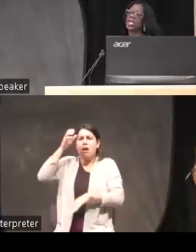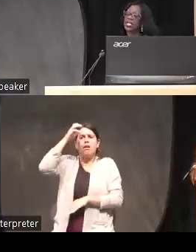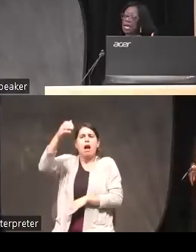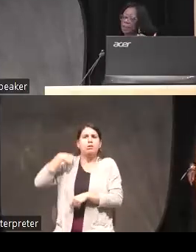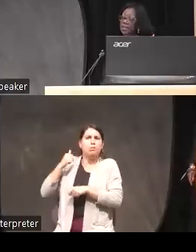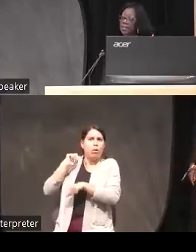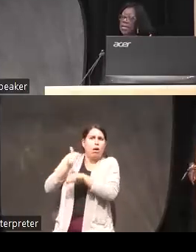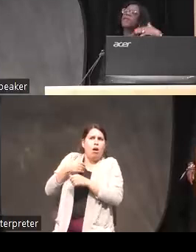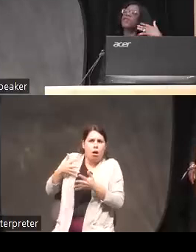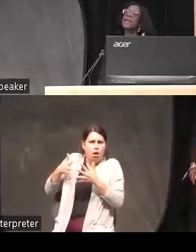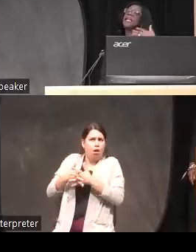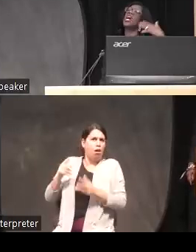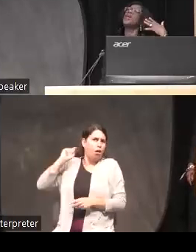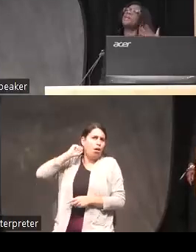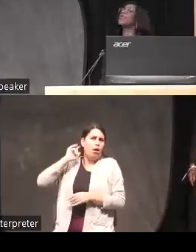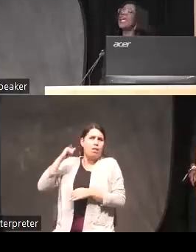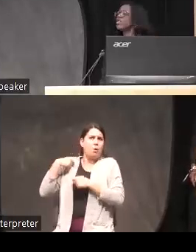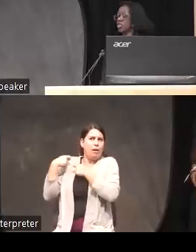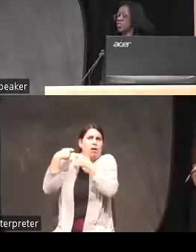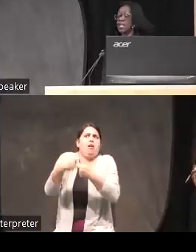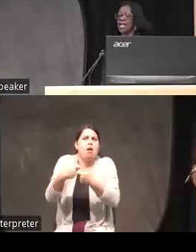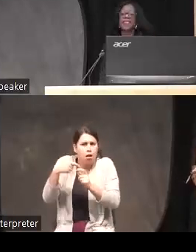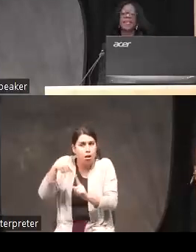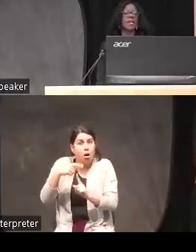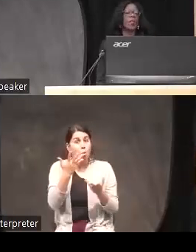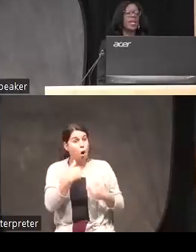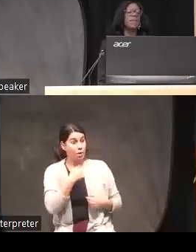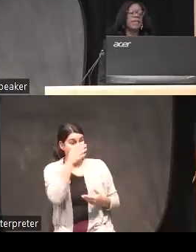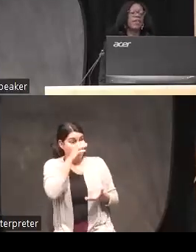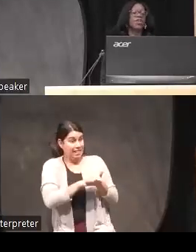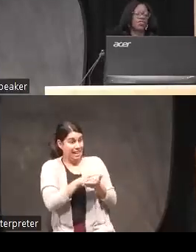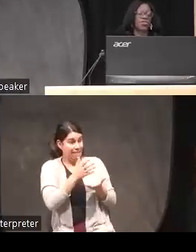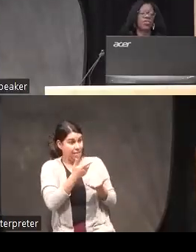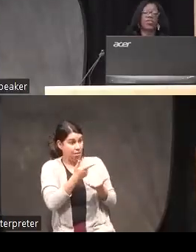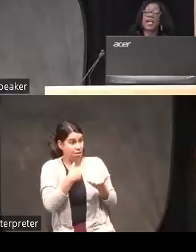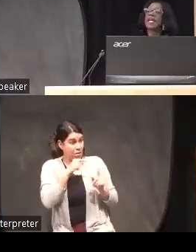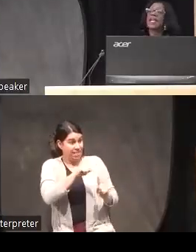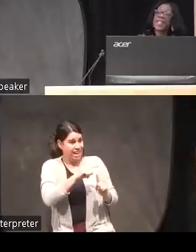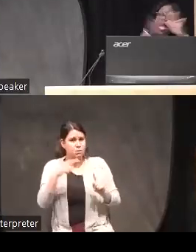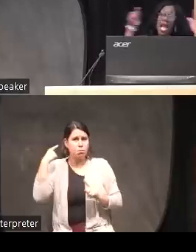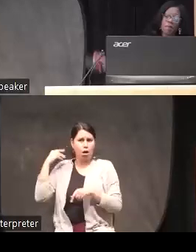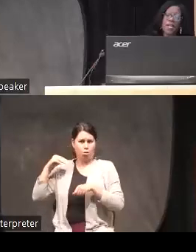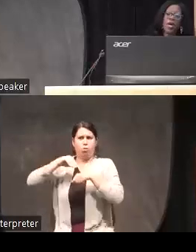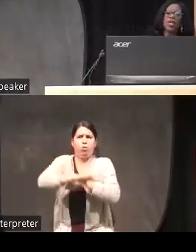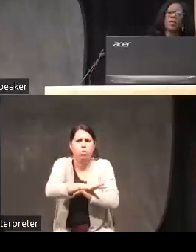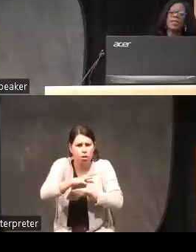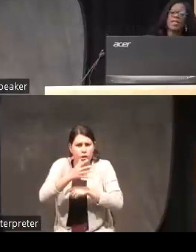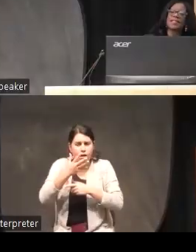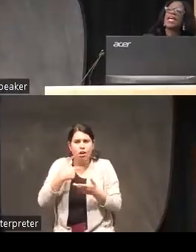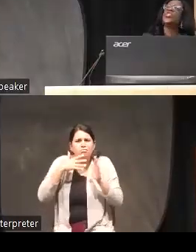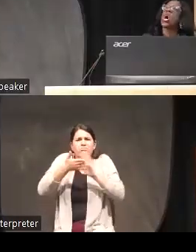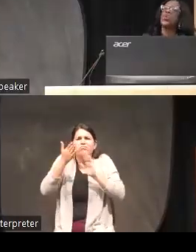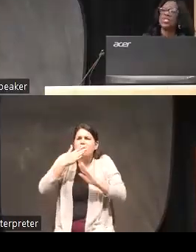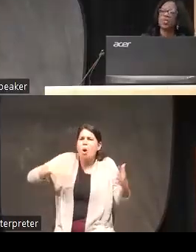automatically called up and preempting our better angels and the things that we believe are true, right? So they operate all around